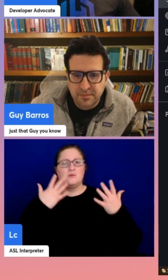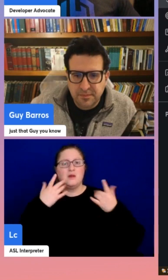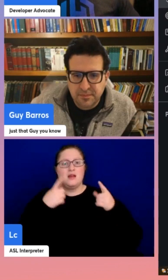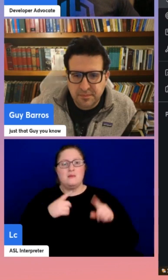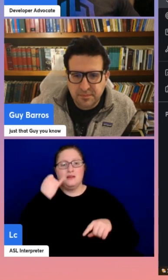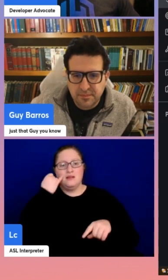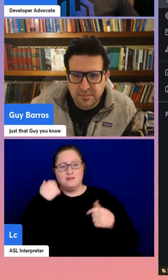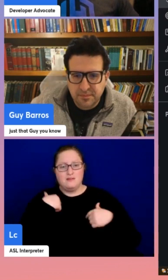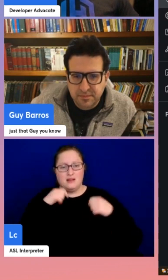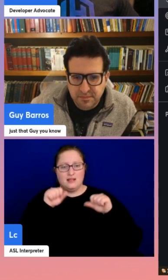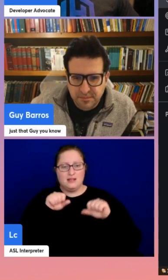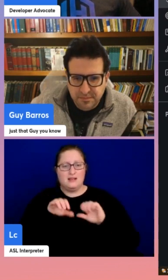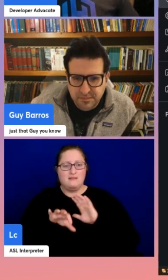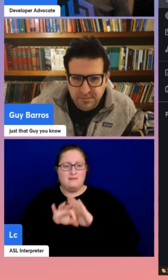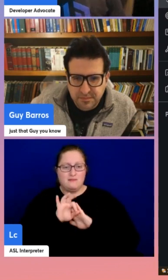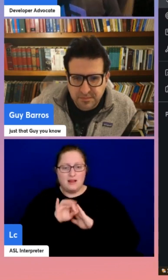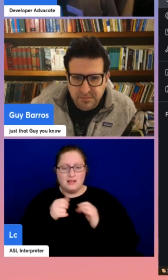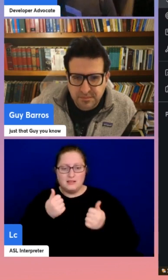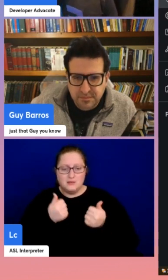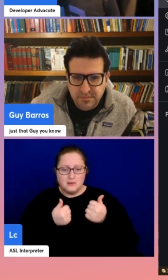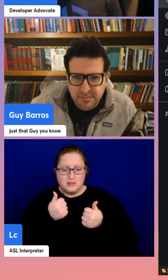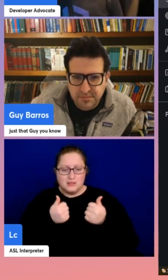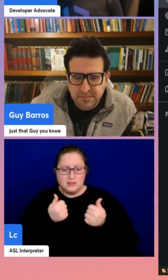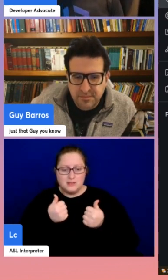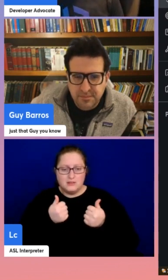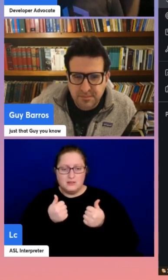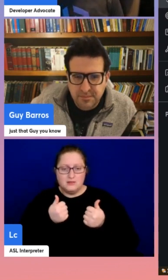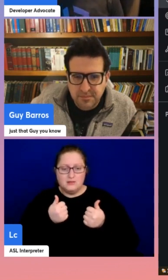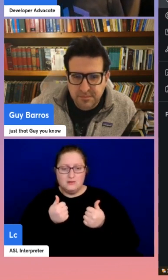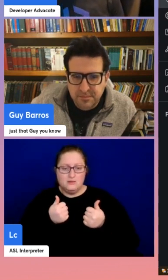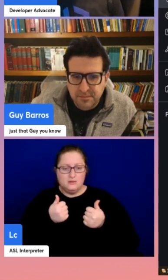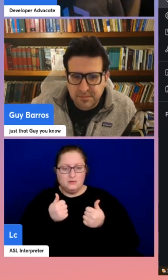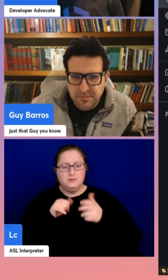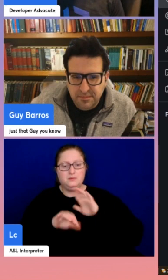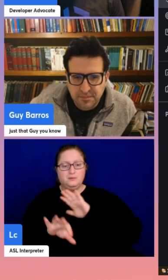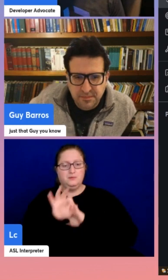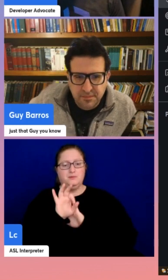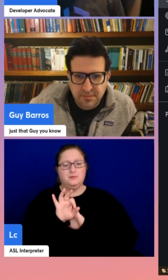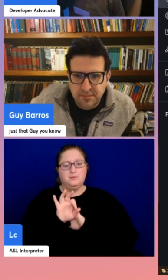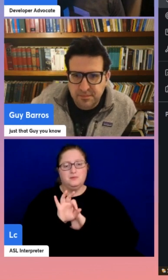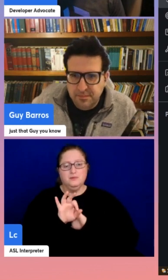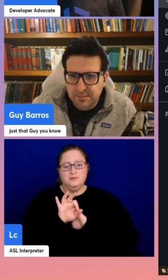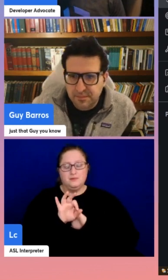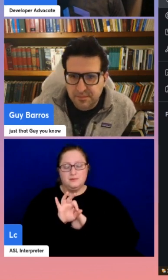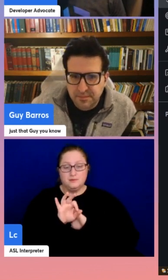can find the window. And then let's just do select